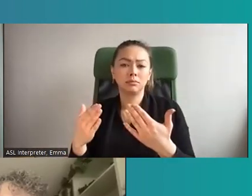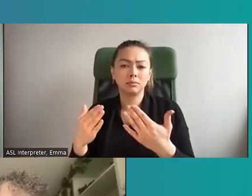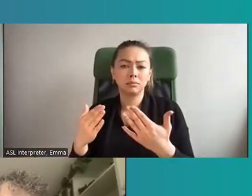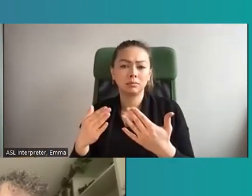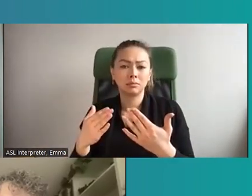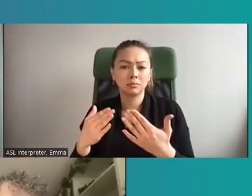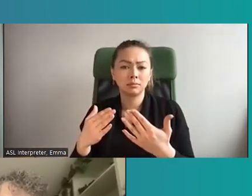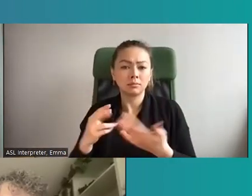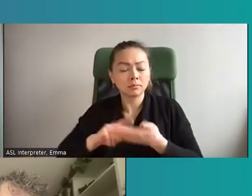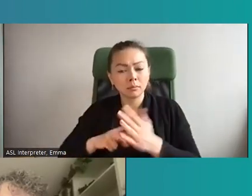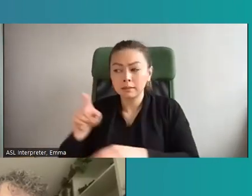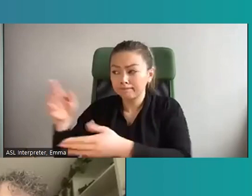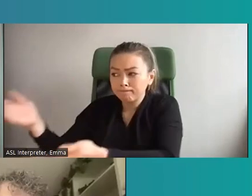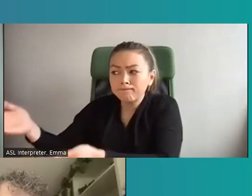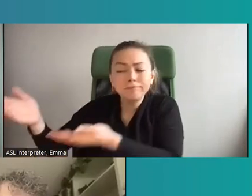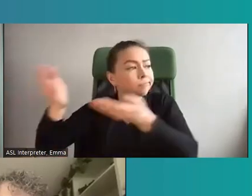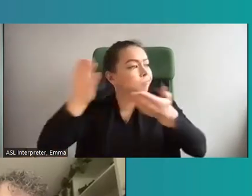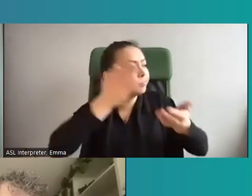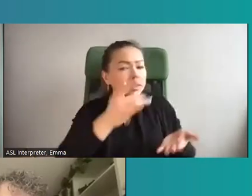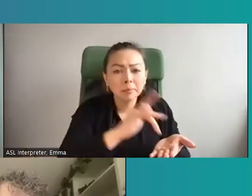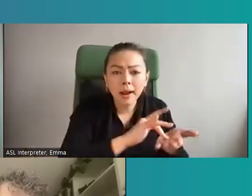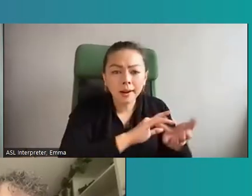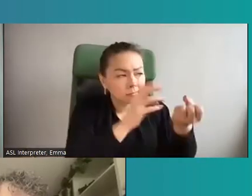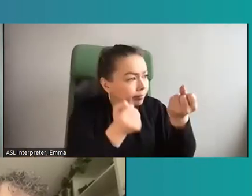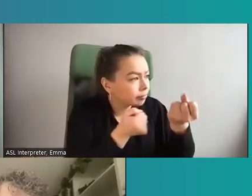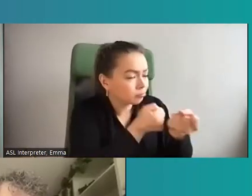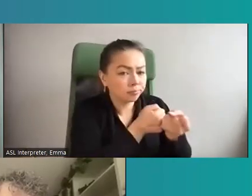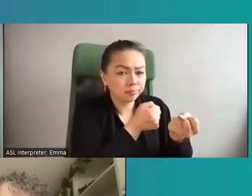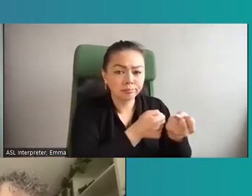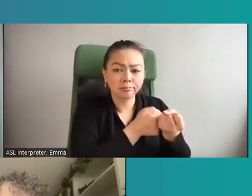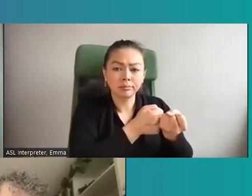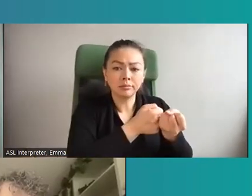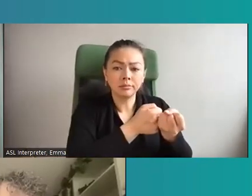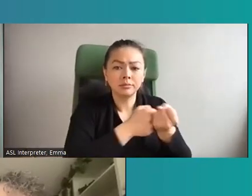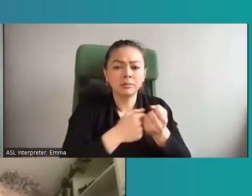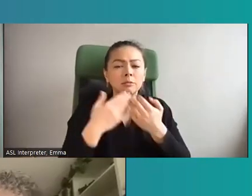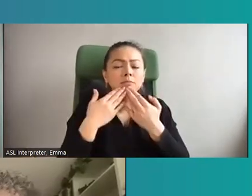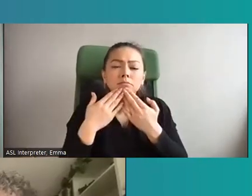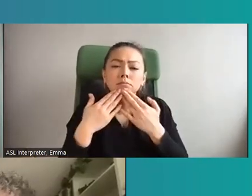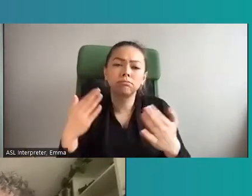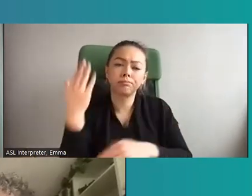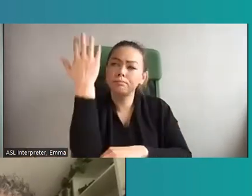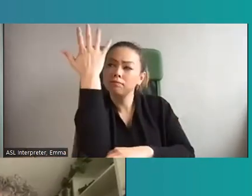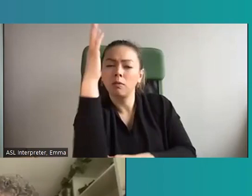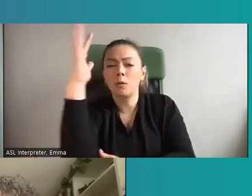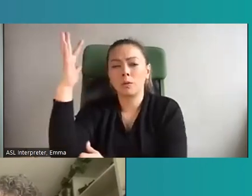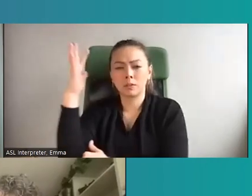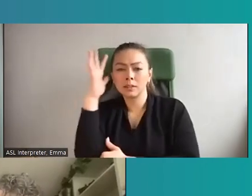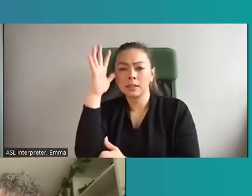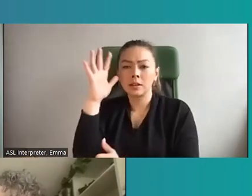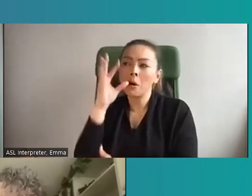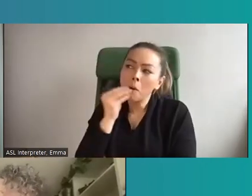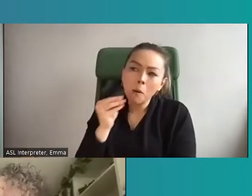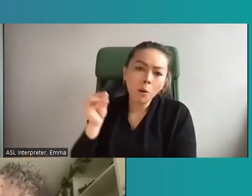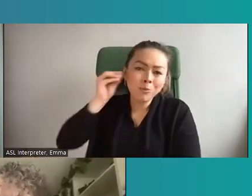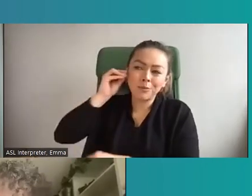bring that good medicine for them. And so we give thanks for the forest for housing those animals. And we give